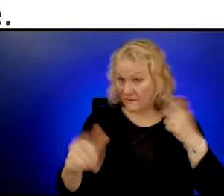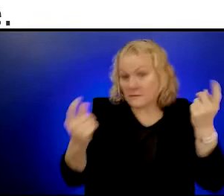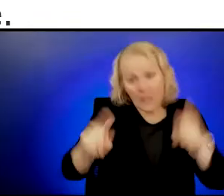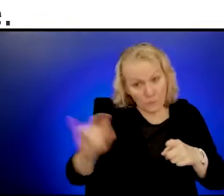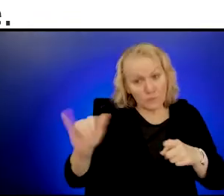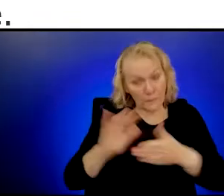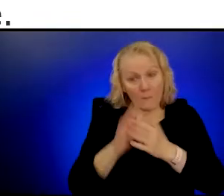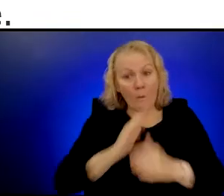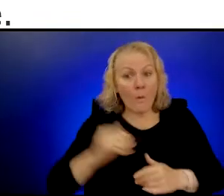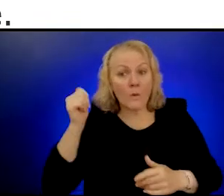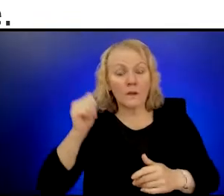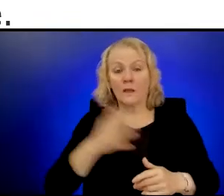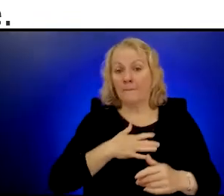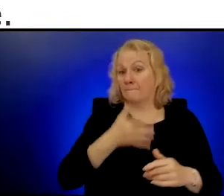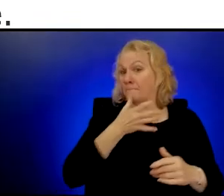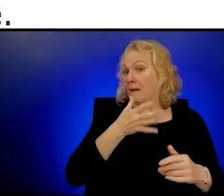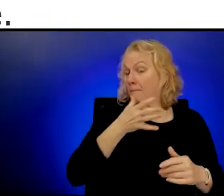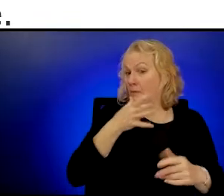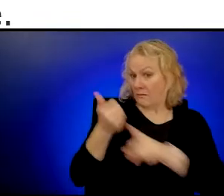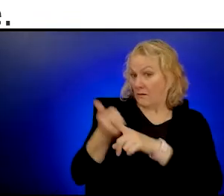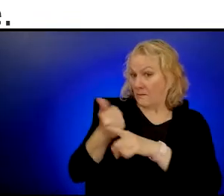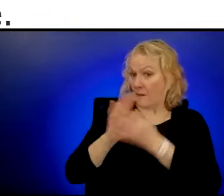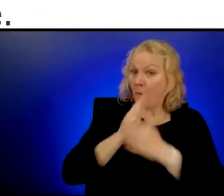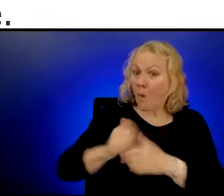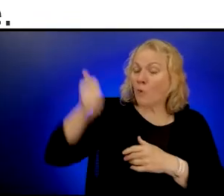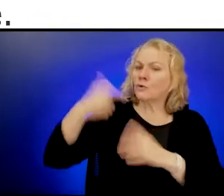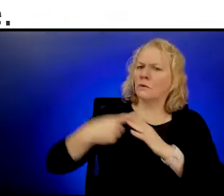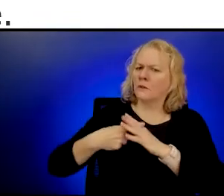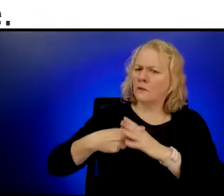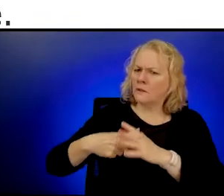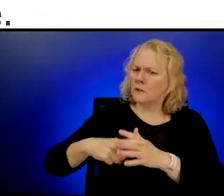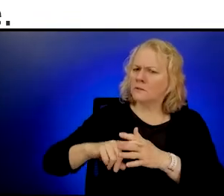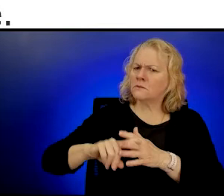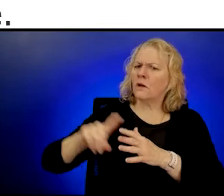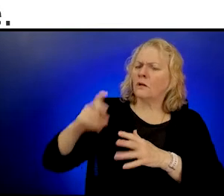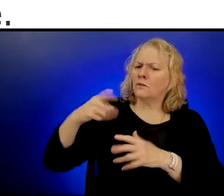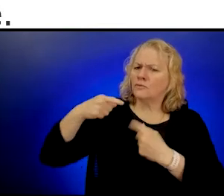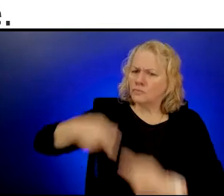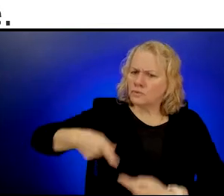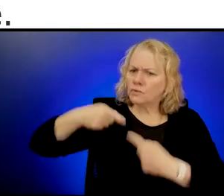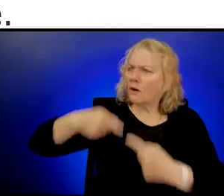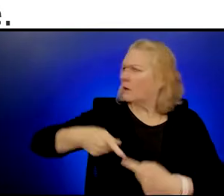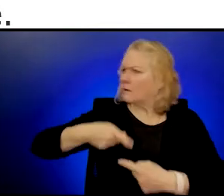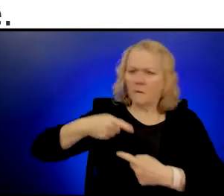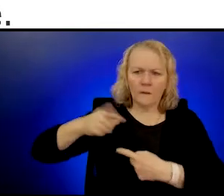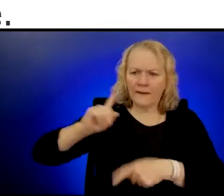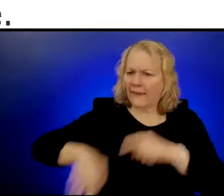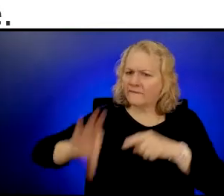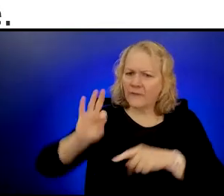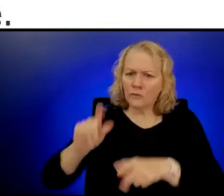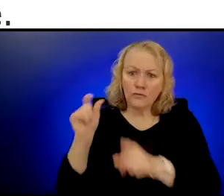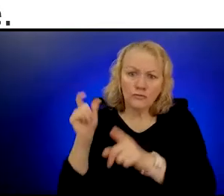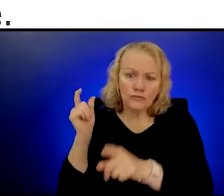age. My mother, as she was aging, started to have a processing delay. So we want